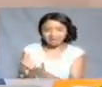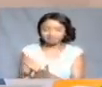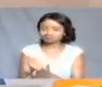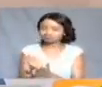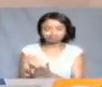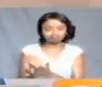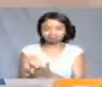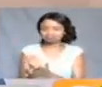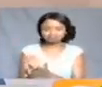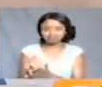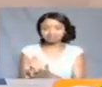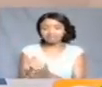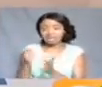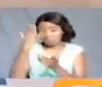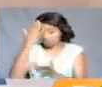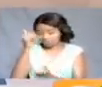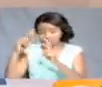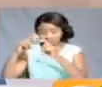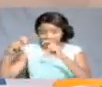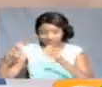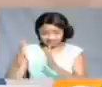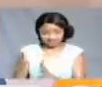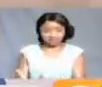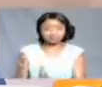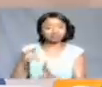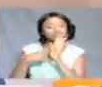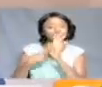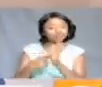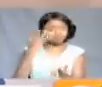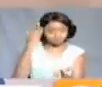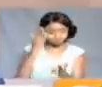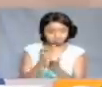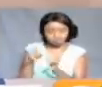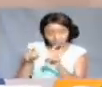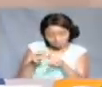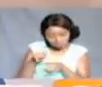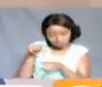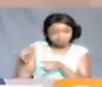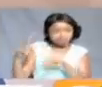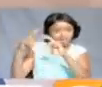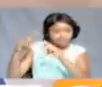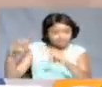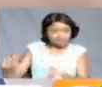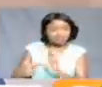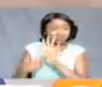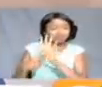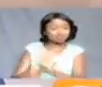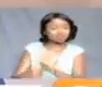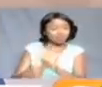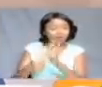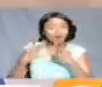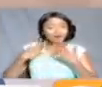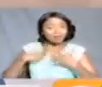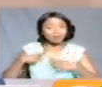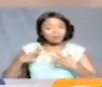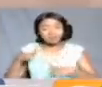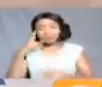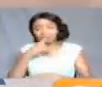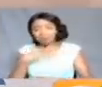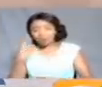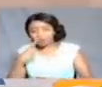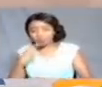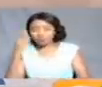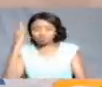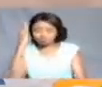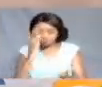by local data science company Odipo Dev. The research also revealed a large number of respondents reported having